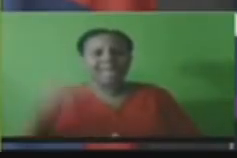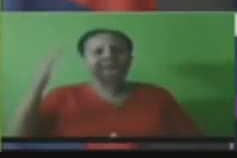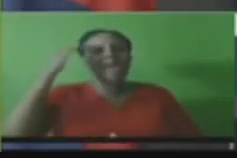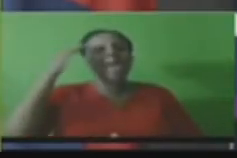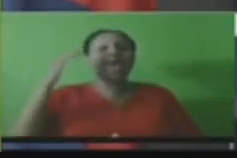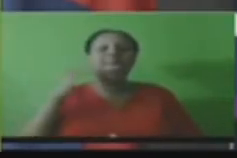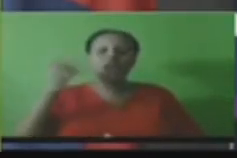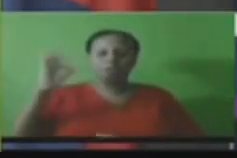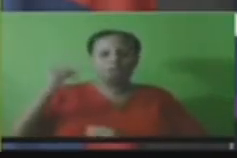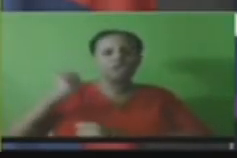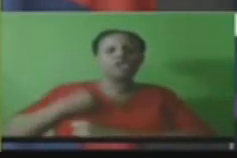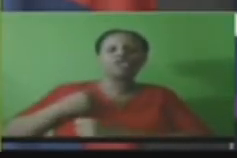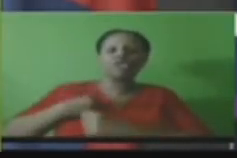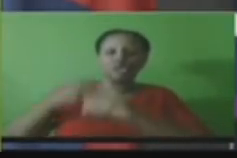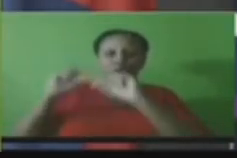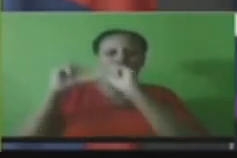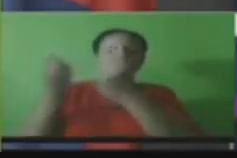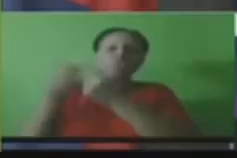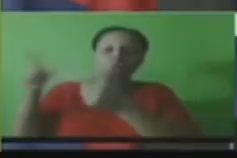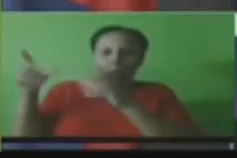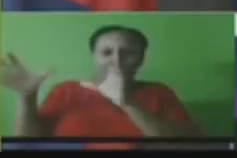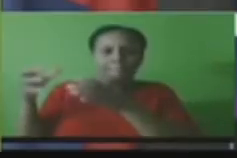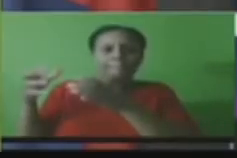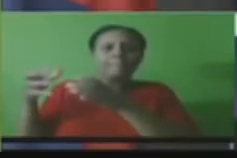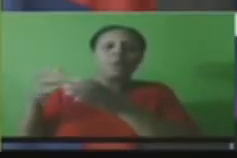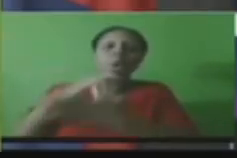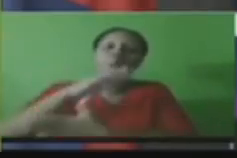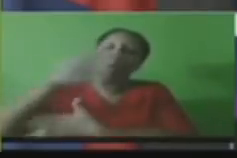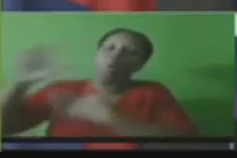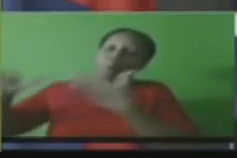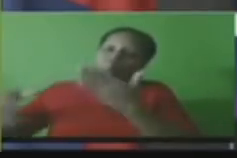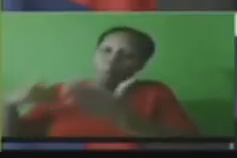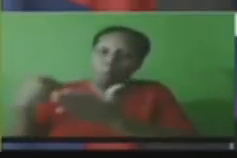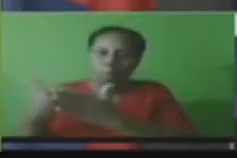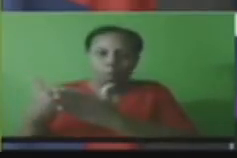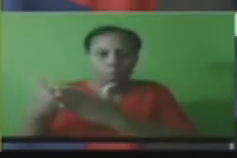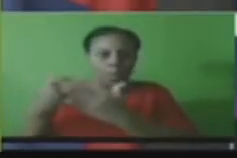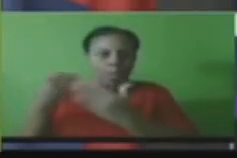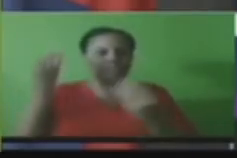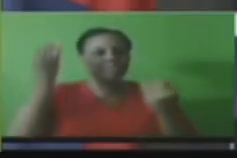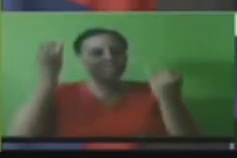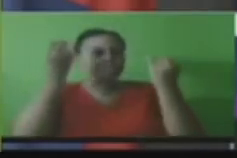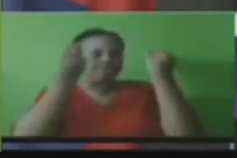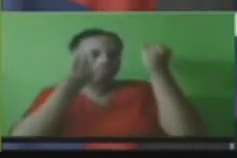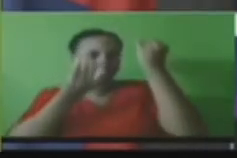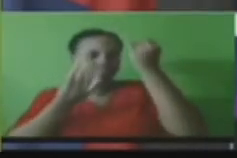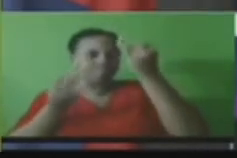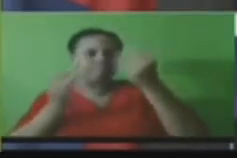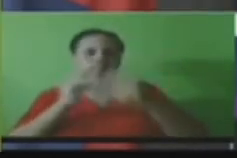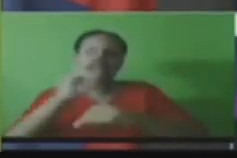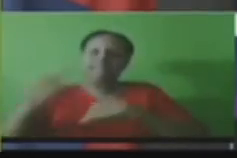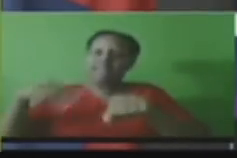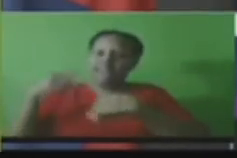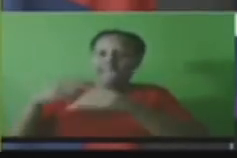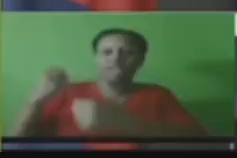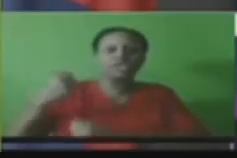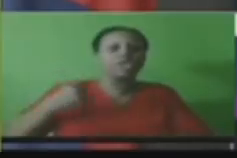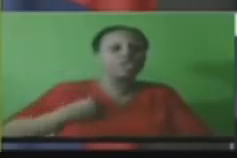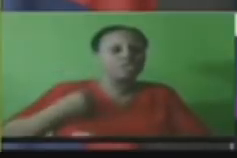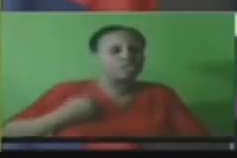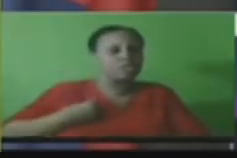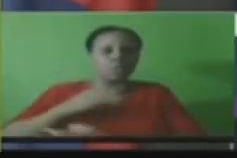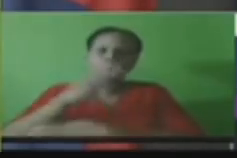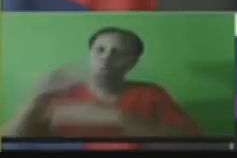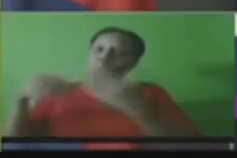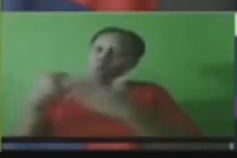concerned about these matters. These are very serious matters. And the National Security Council has been functioning. Our security services are